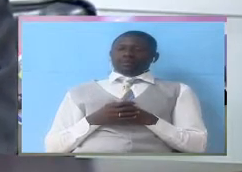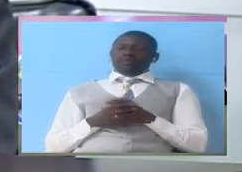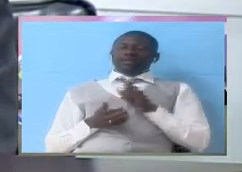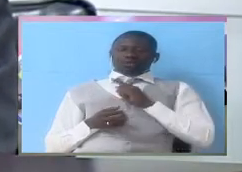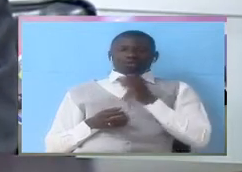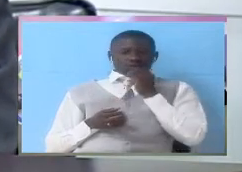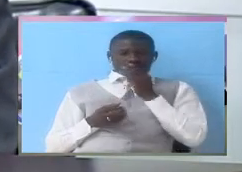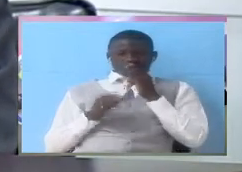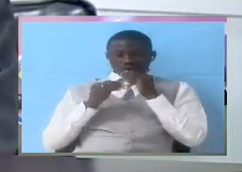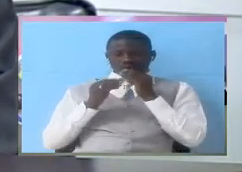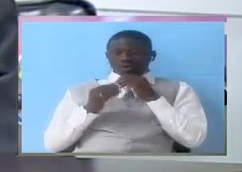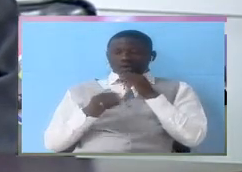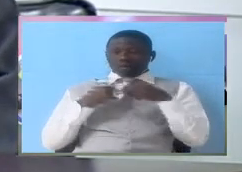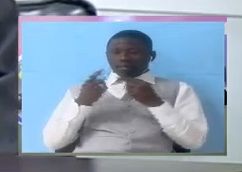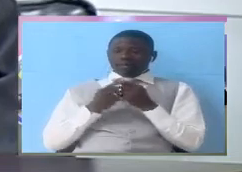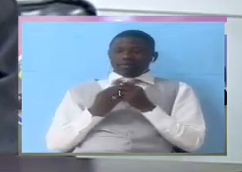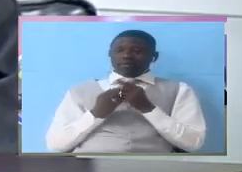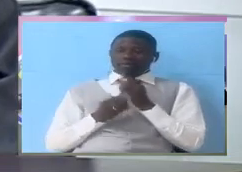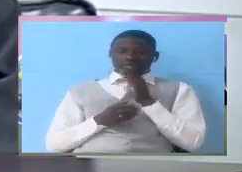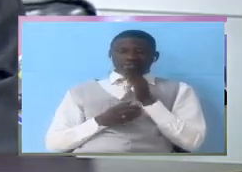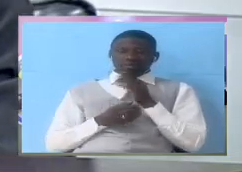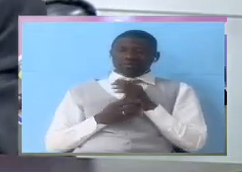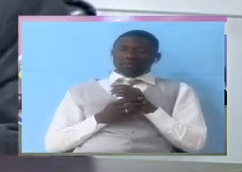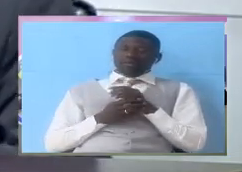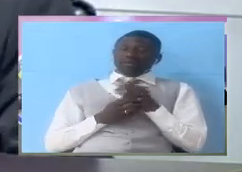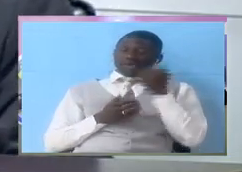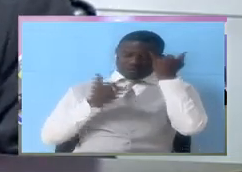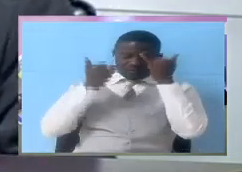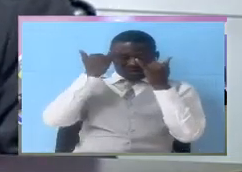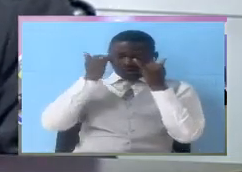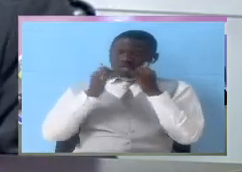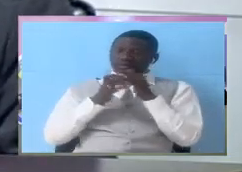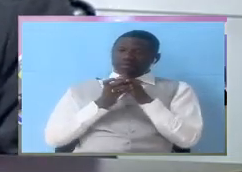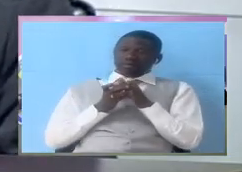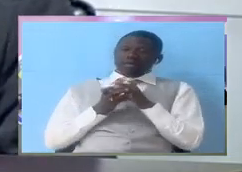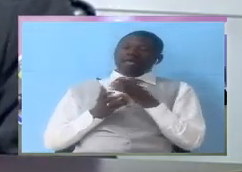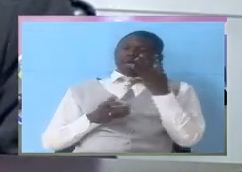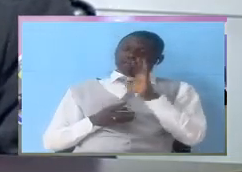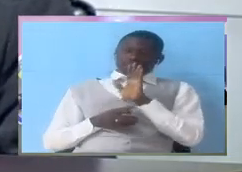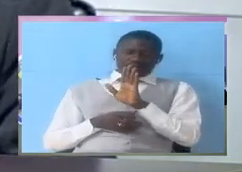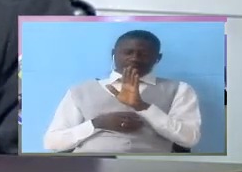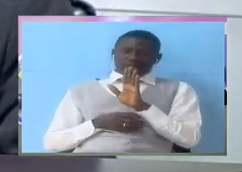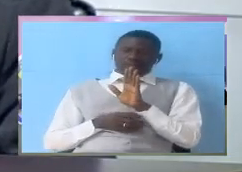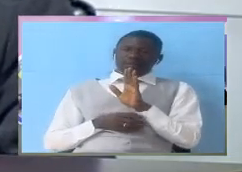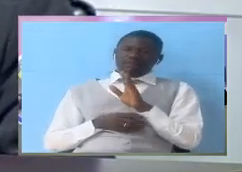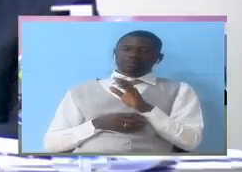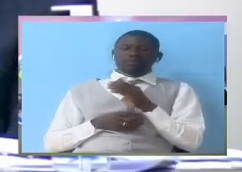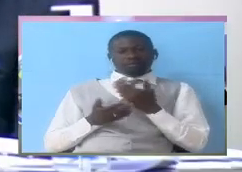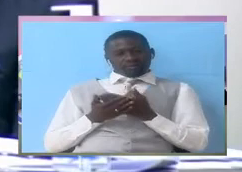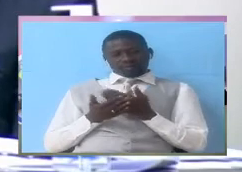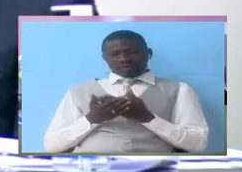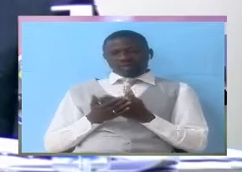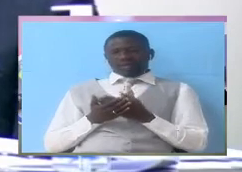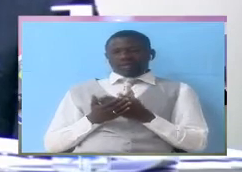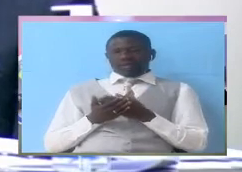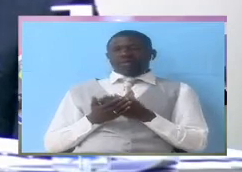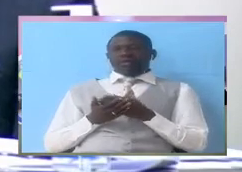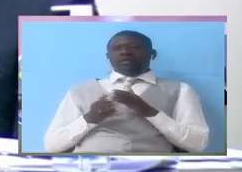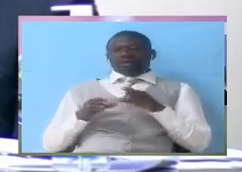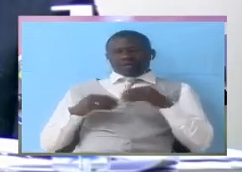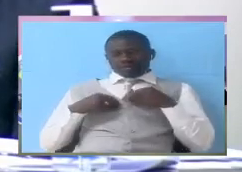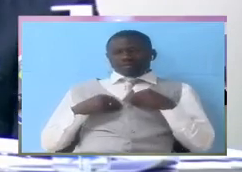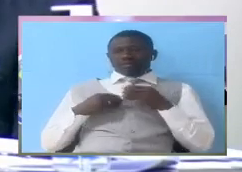Let's talk about the real fact. If you would please allow me, it can also have something to say. Of course, you would have every time to say